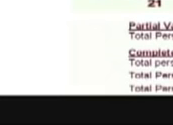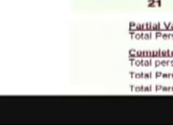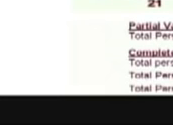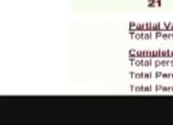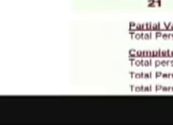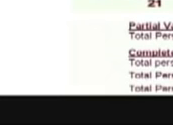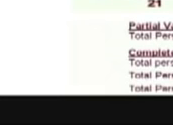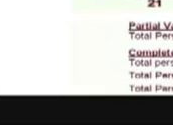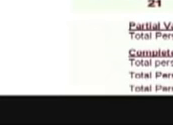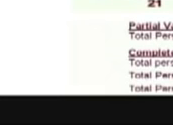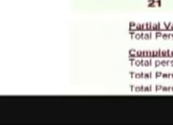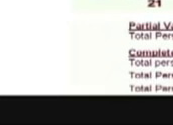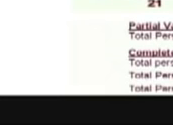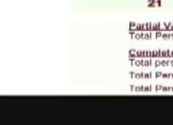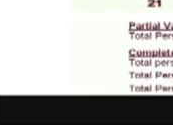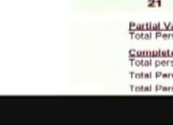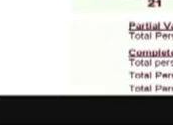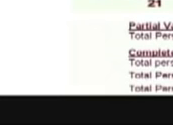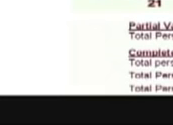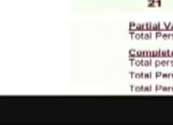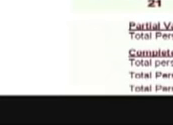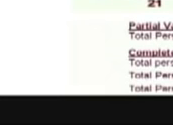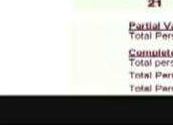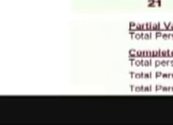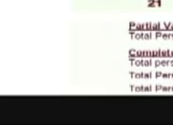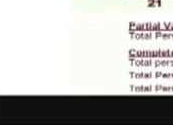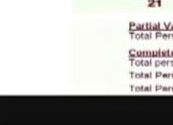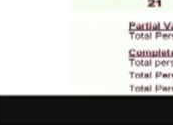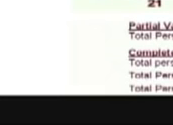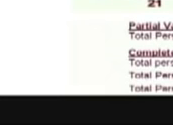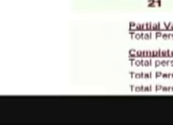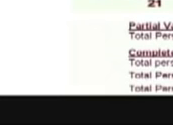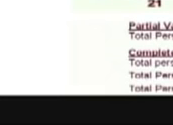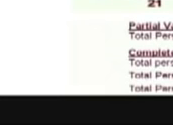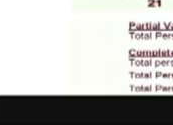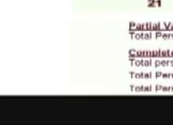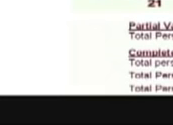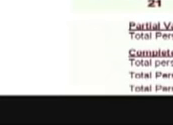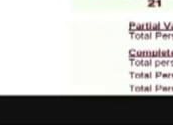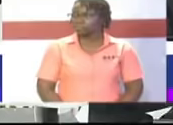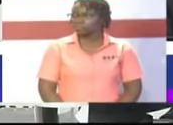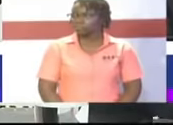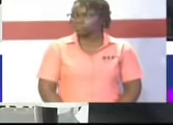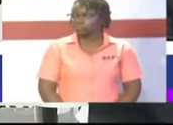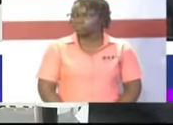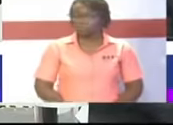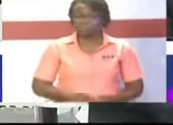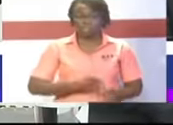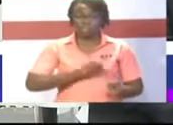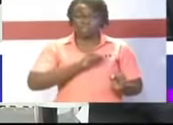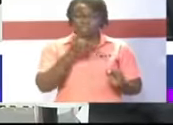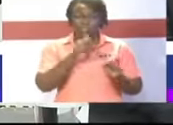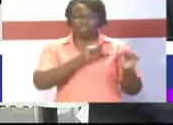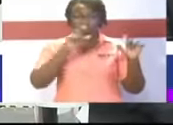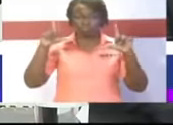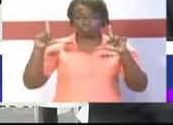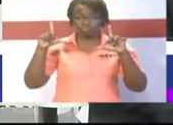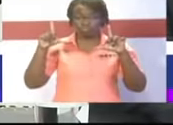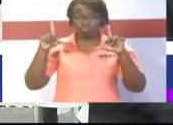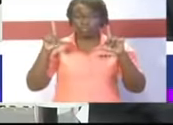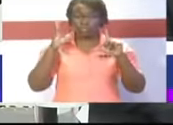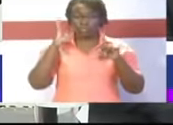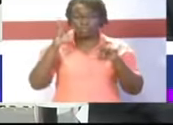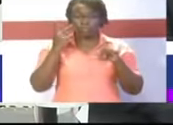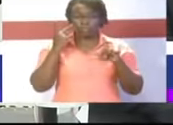615,701 individuals considered fully vaccinated at this time. If we move into the next slide, we'll go directly